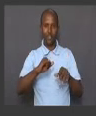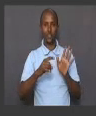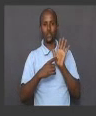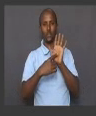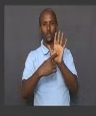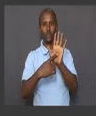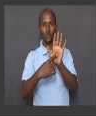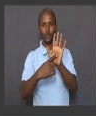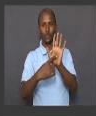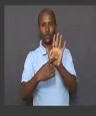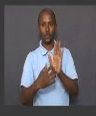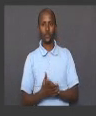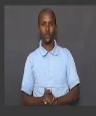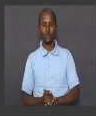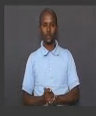this.